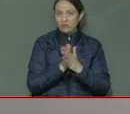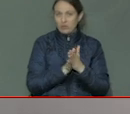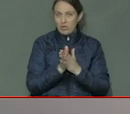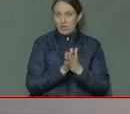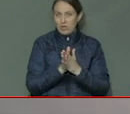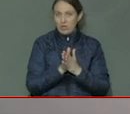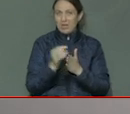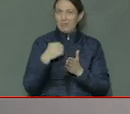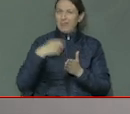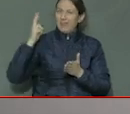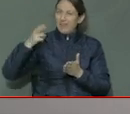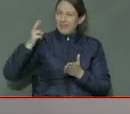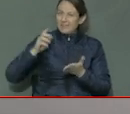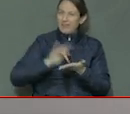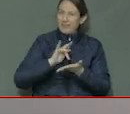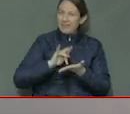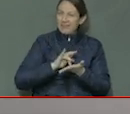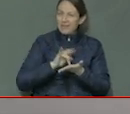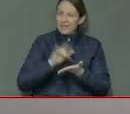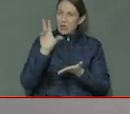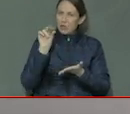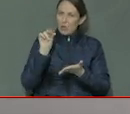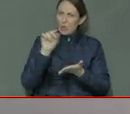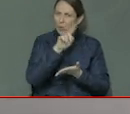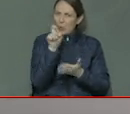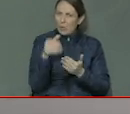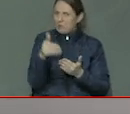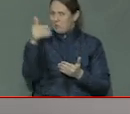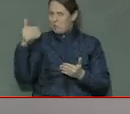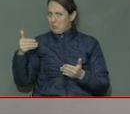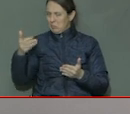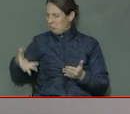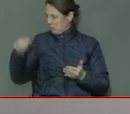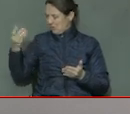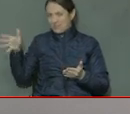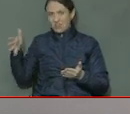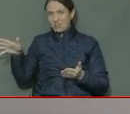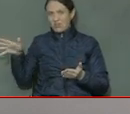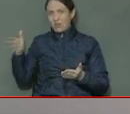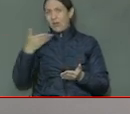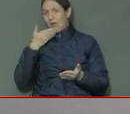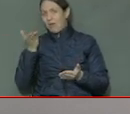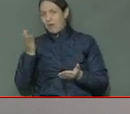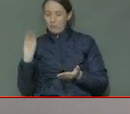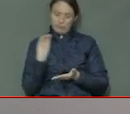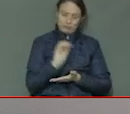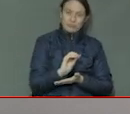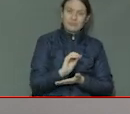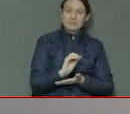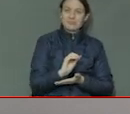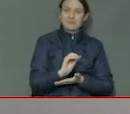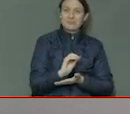going to recalculate it because I already got 3 marks for that. I'm just going to put in that